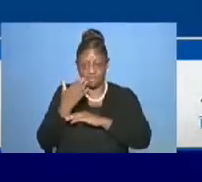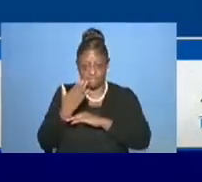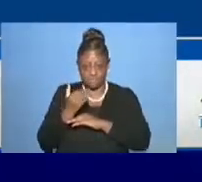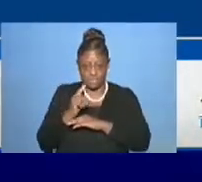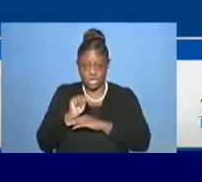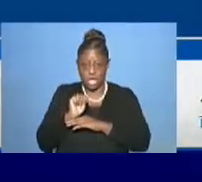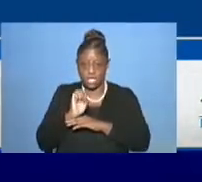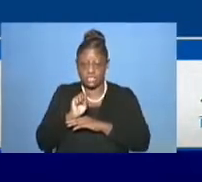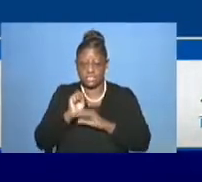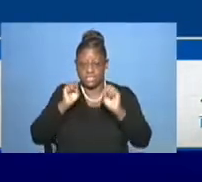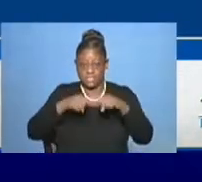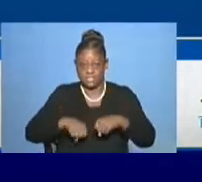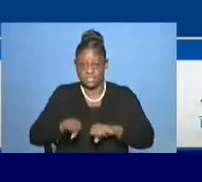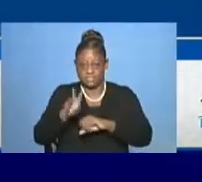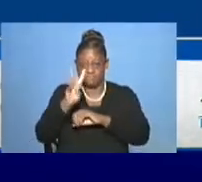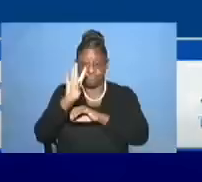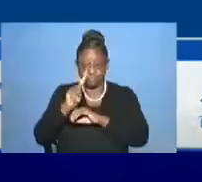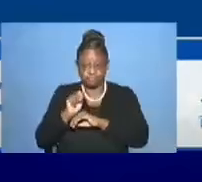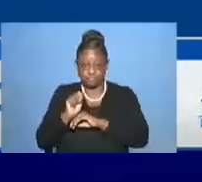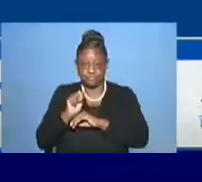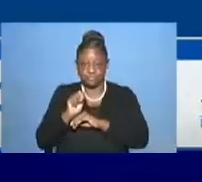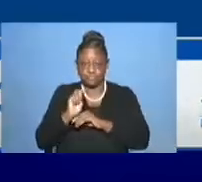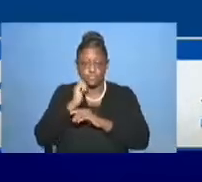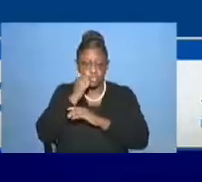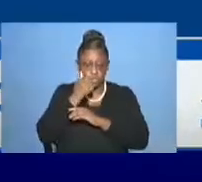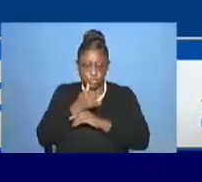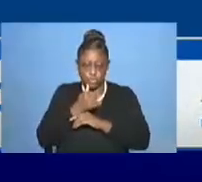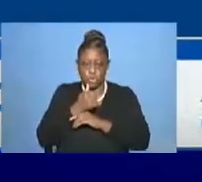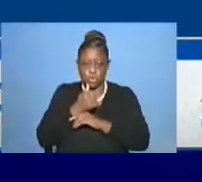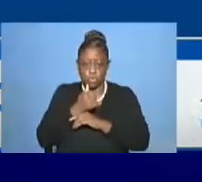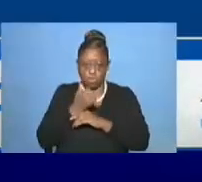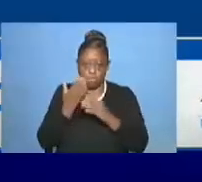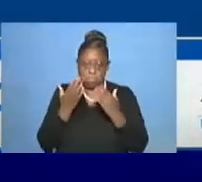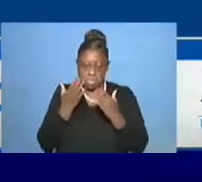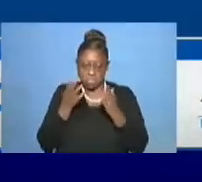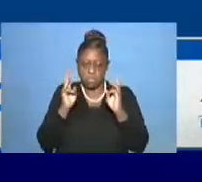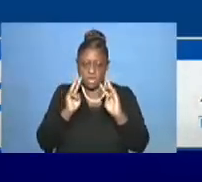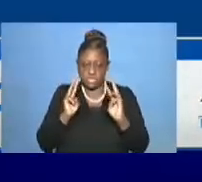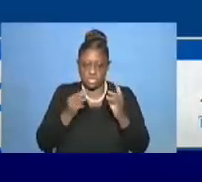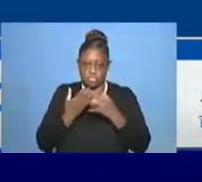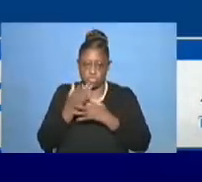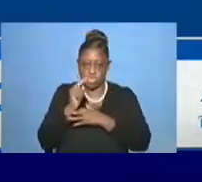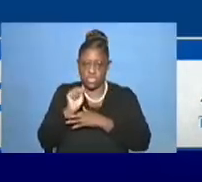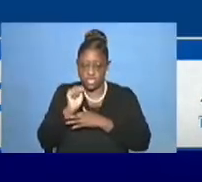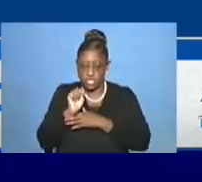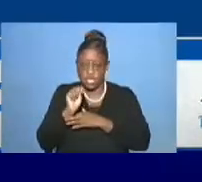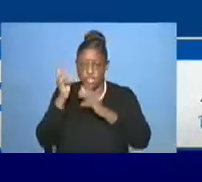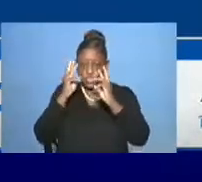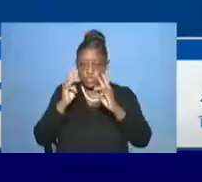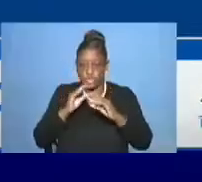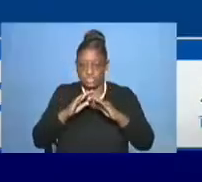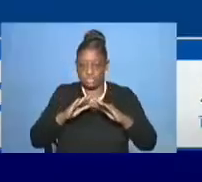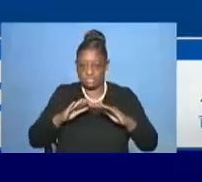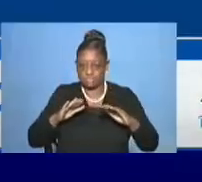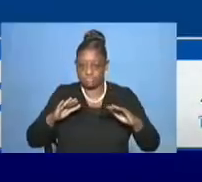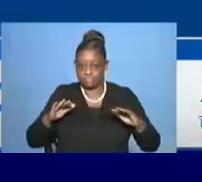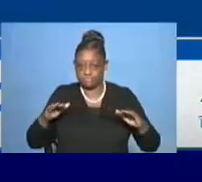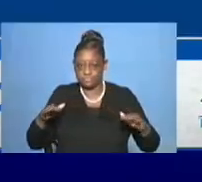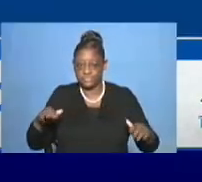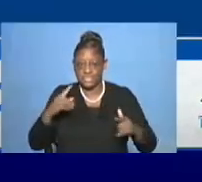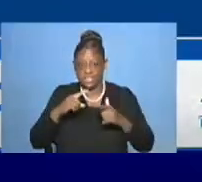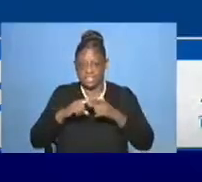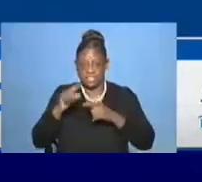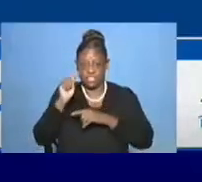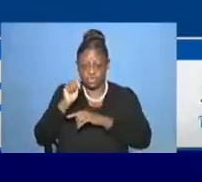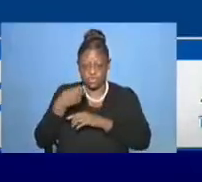10 to 15 knots, and the wave heights 2 to 4 feet. Now, tomorrow, which is Wednesday through Thursday, the winds are going to fall off light and variable, but on